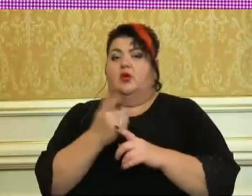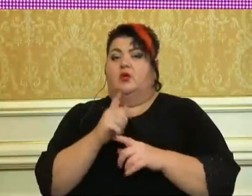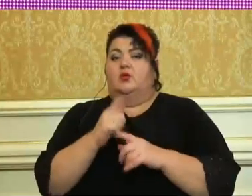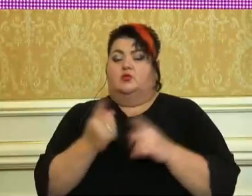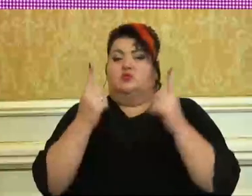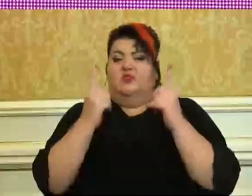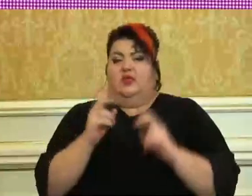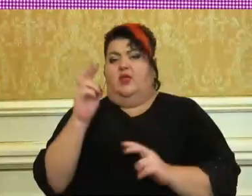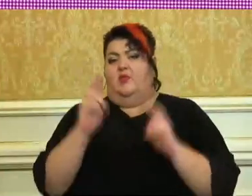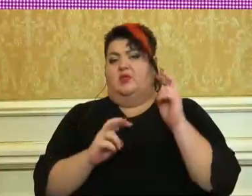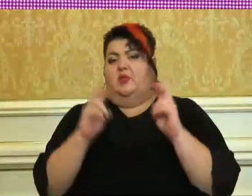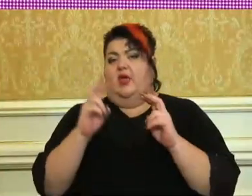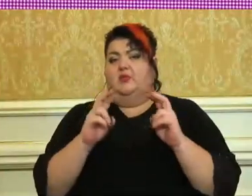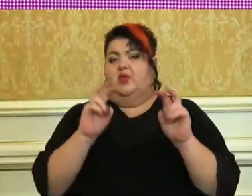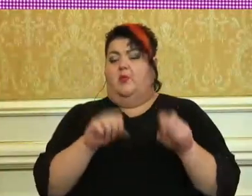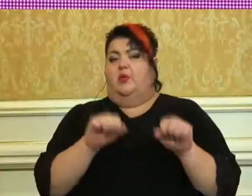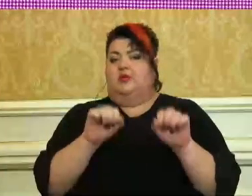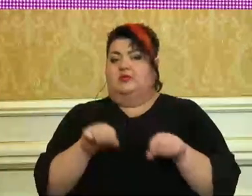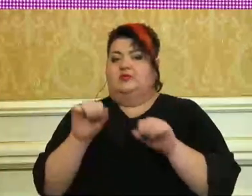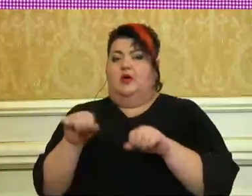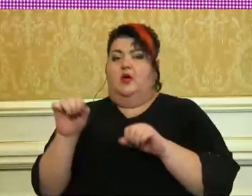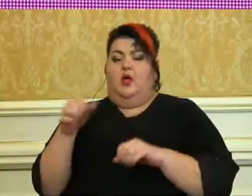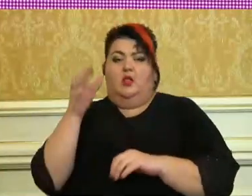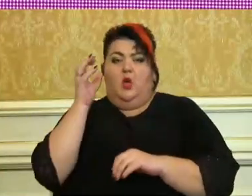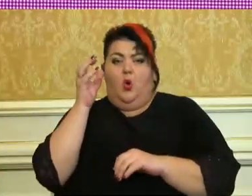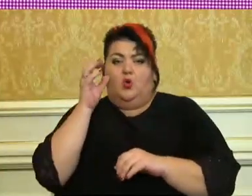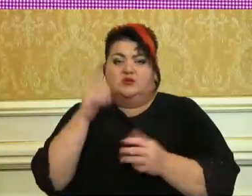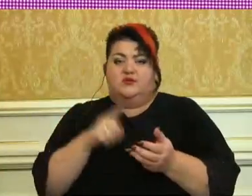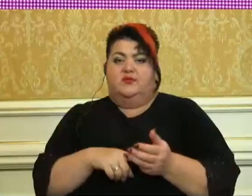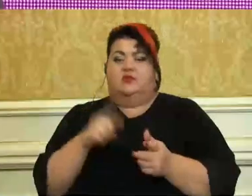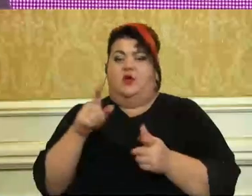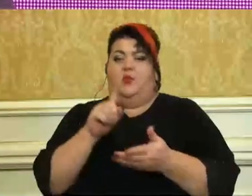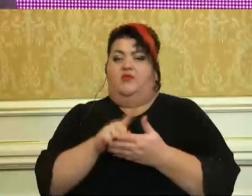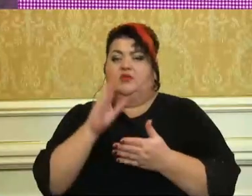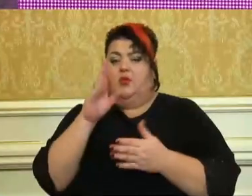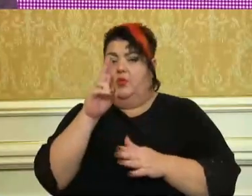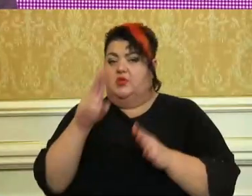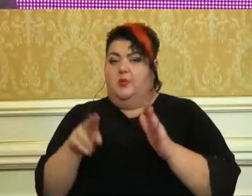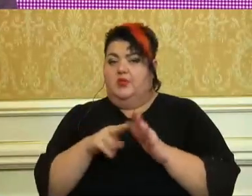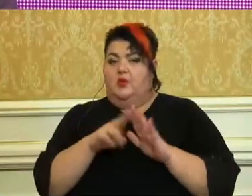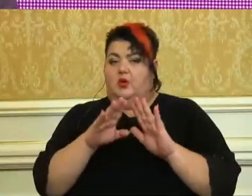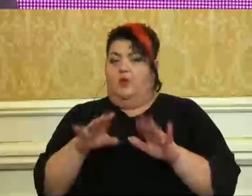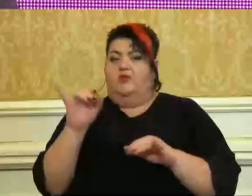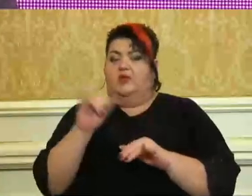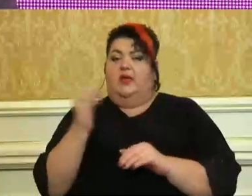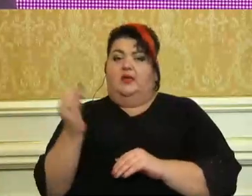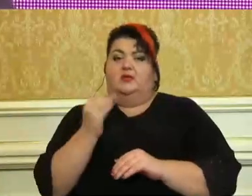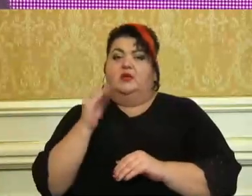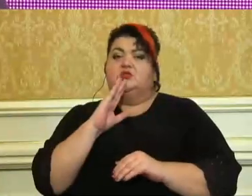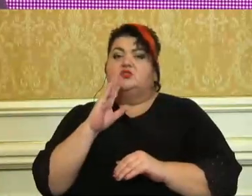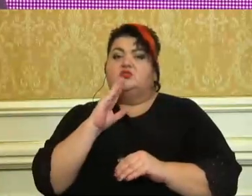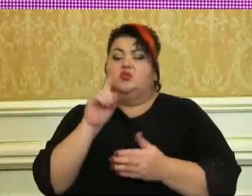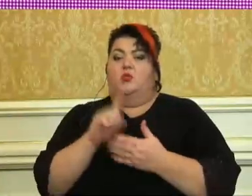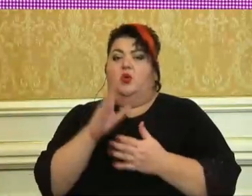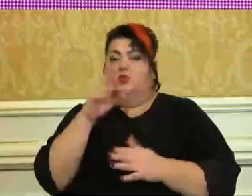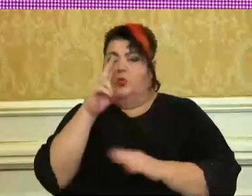line speaks to it, the education path speak to it, and the interest of women speak to it. So it's my